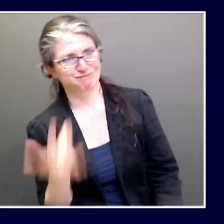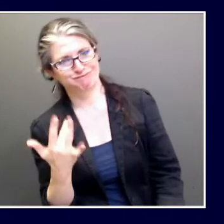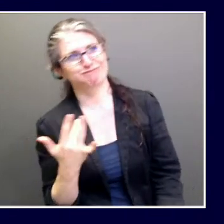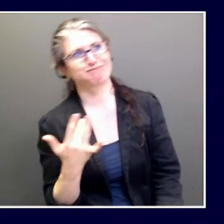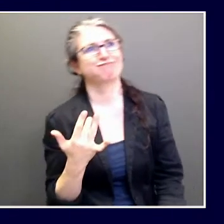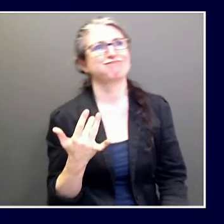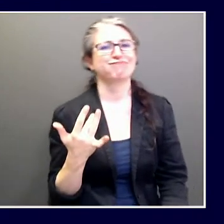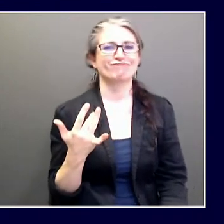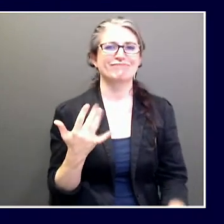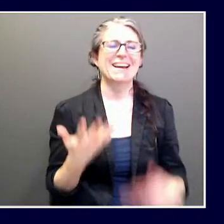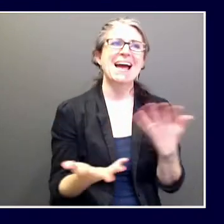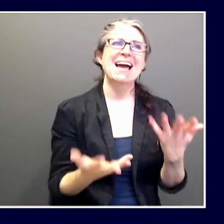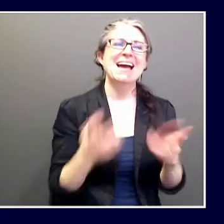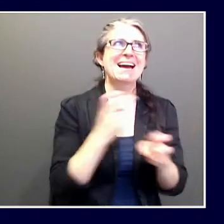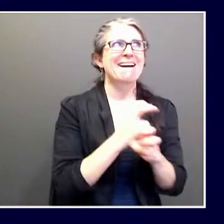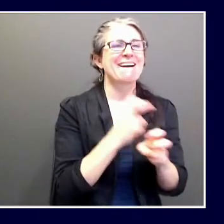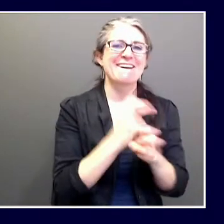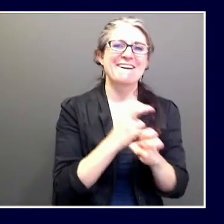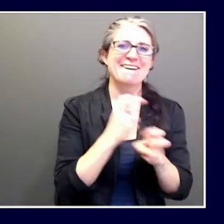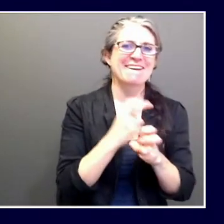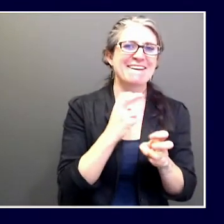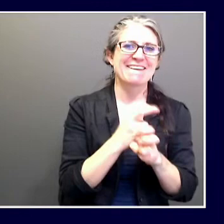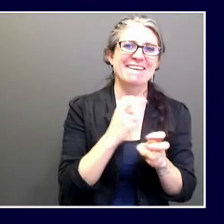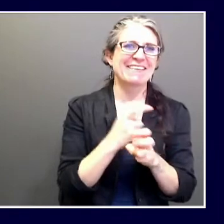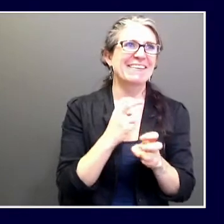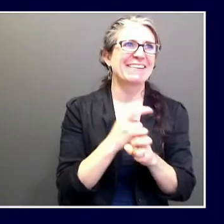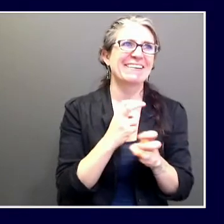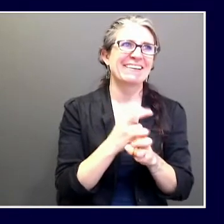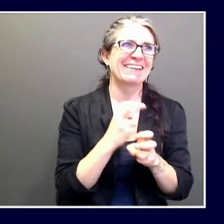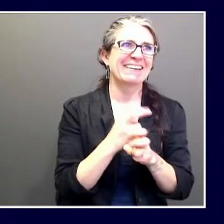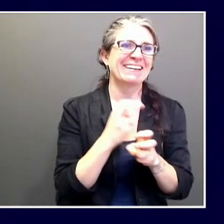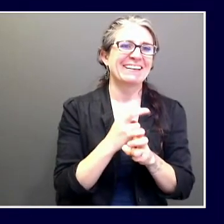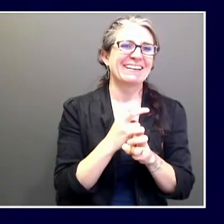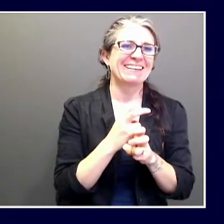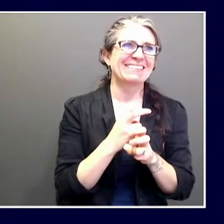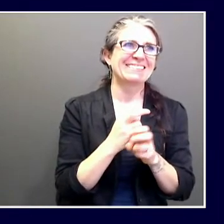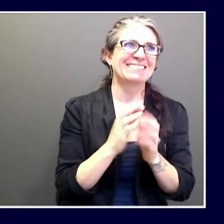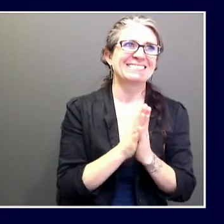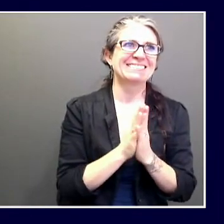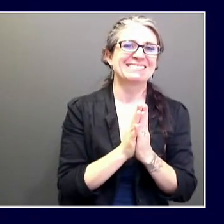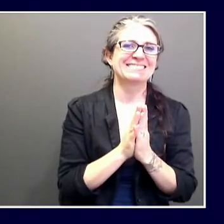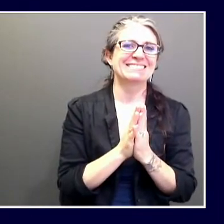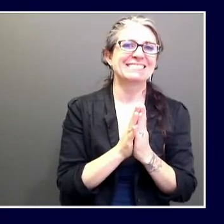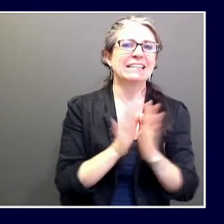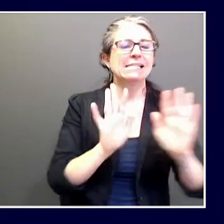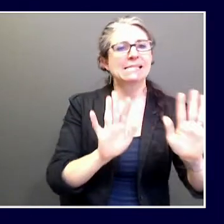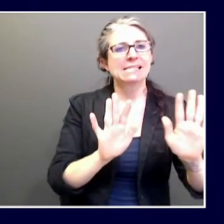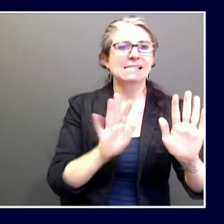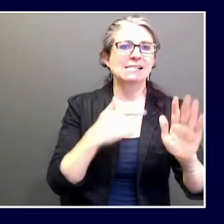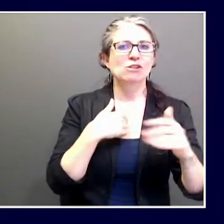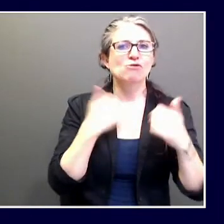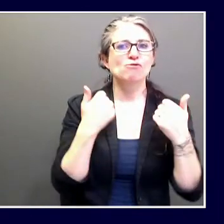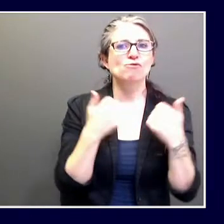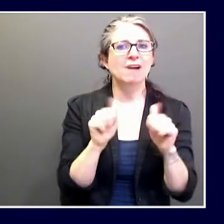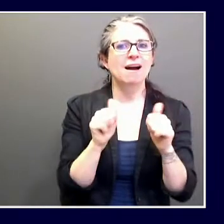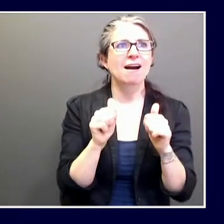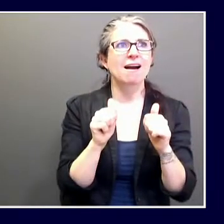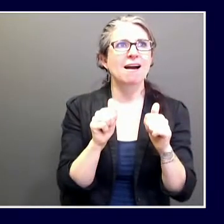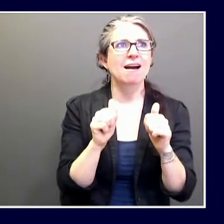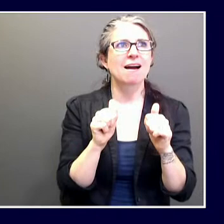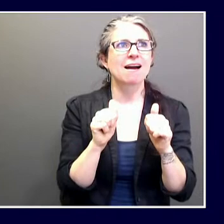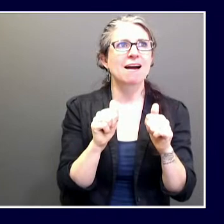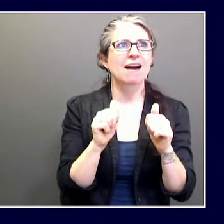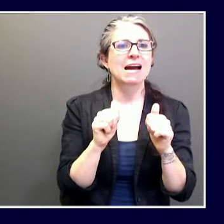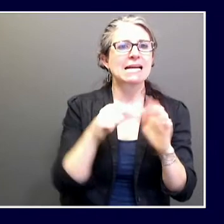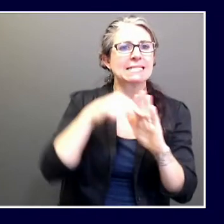can go about answering that a little bit more deeply. It's not so much exactly on what day certain